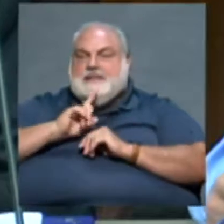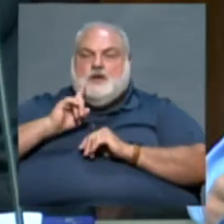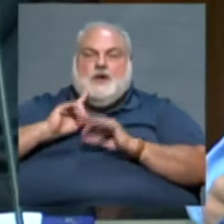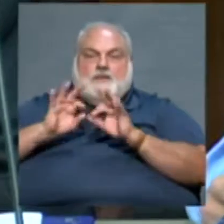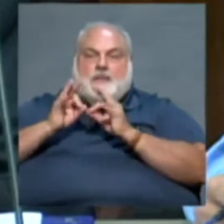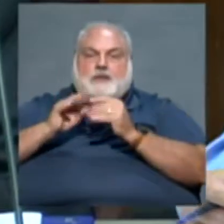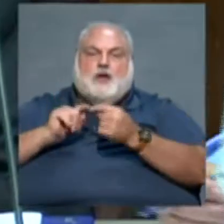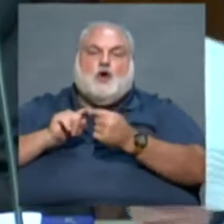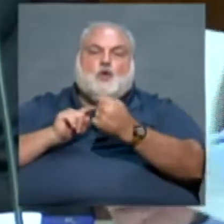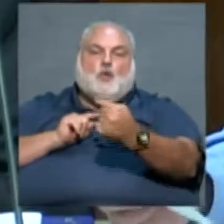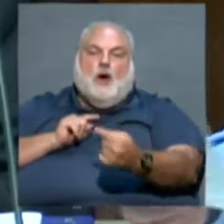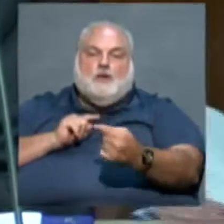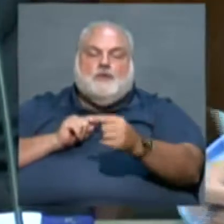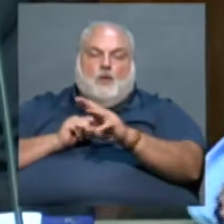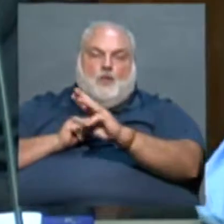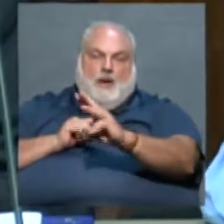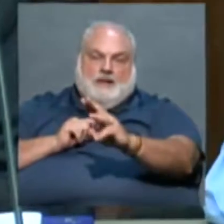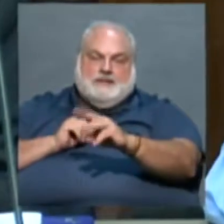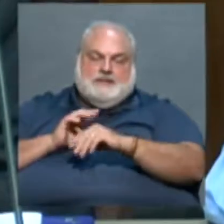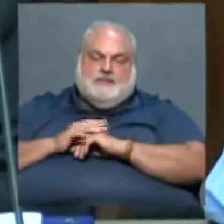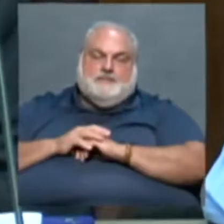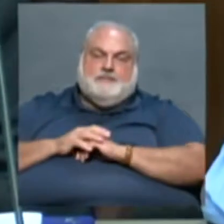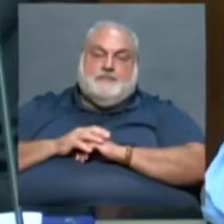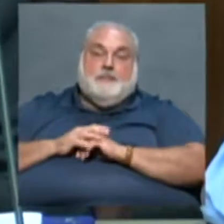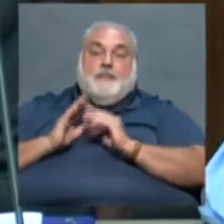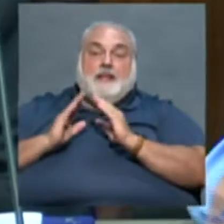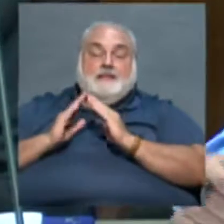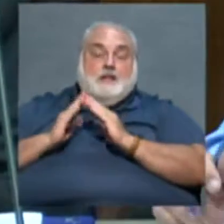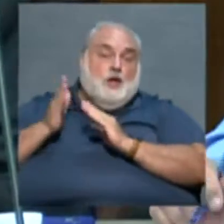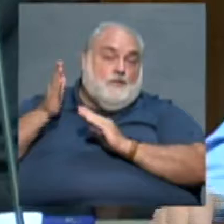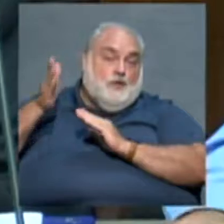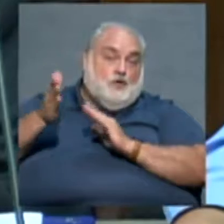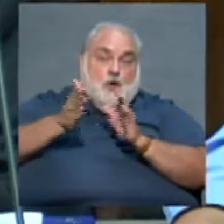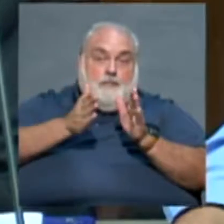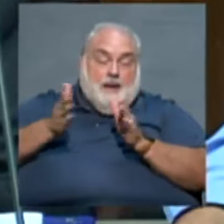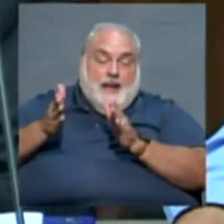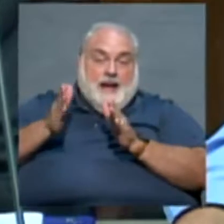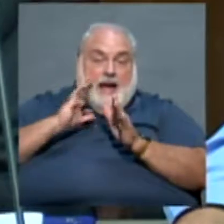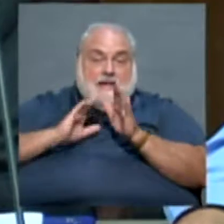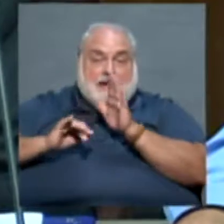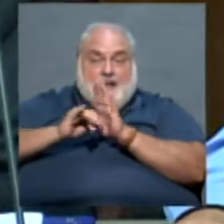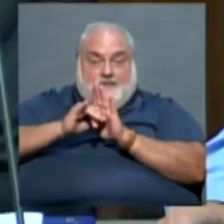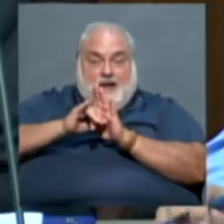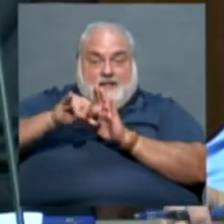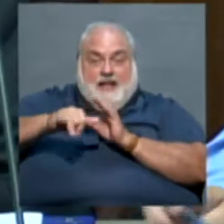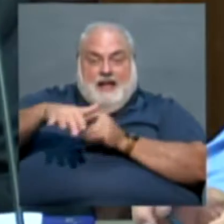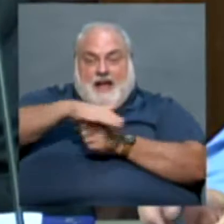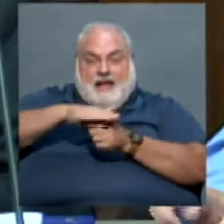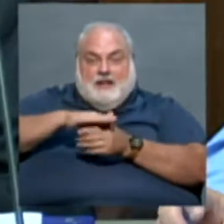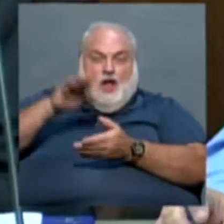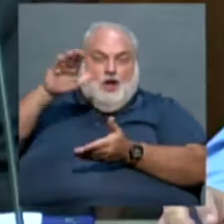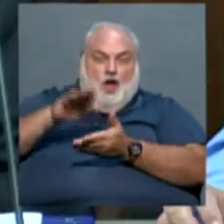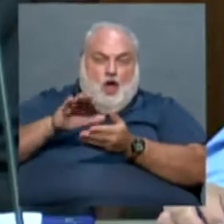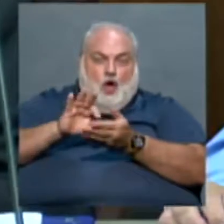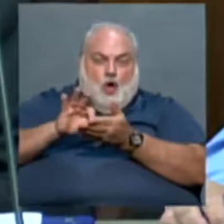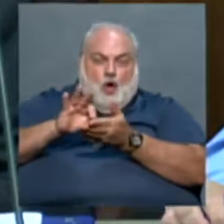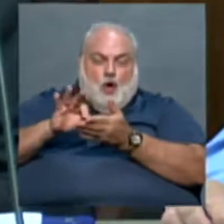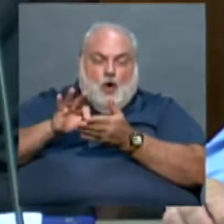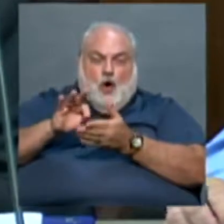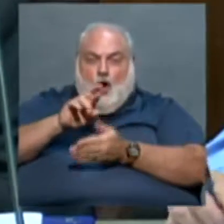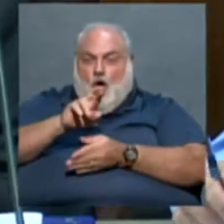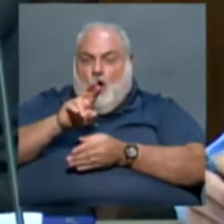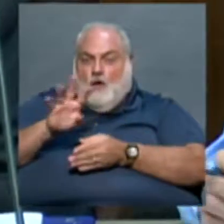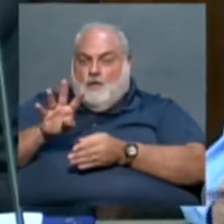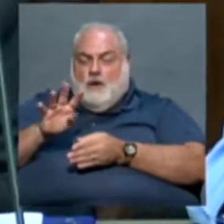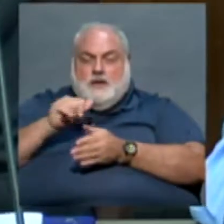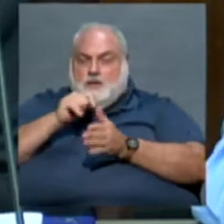located across Wilson Road to the west. The city's future land use plan designates the property as residential low density. The requested R4 rezoning does